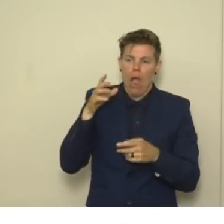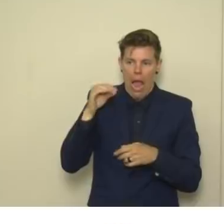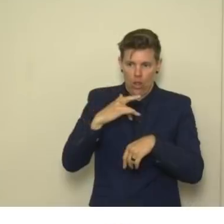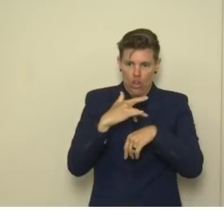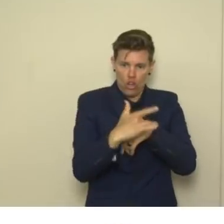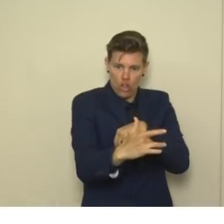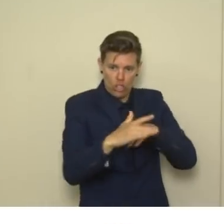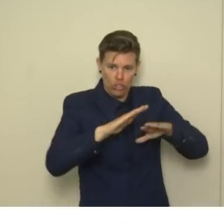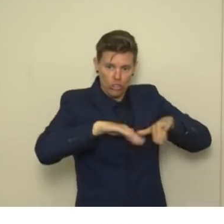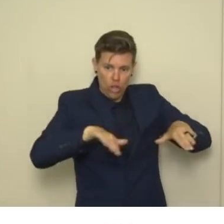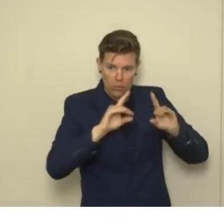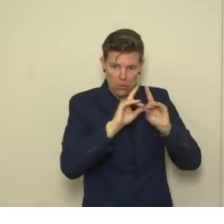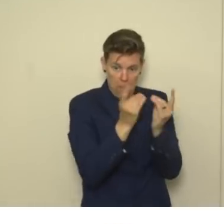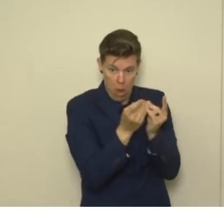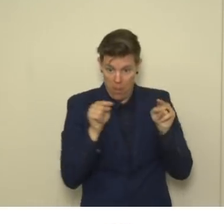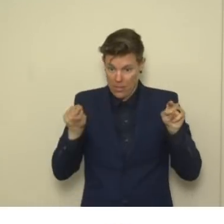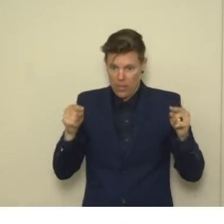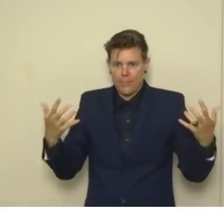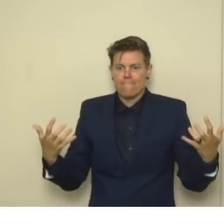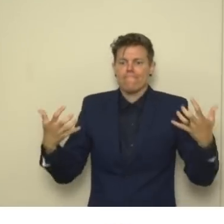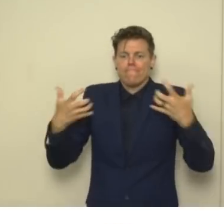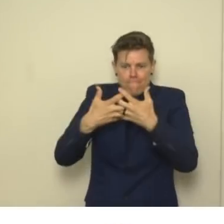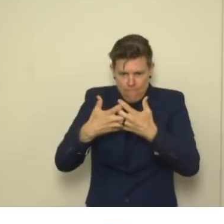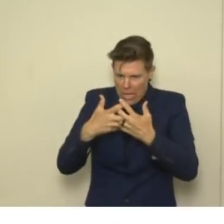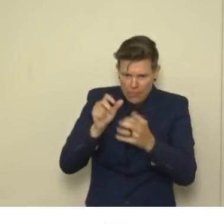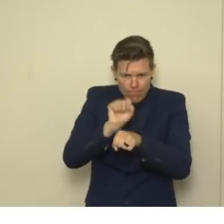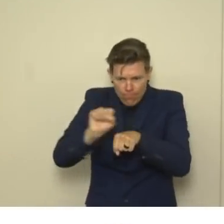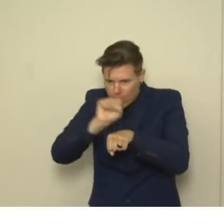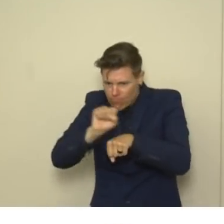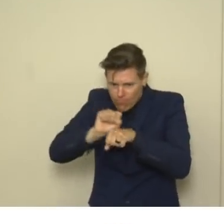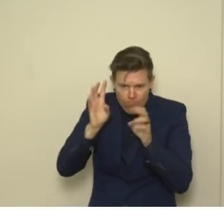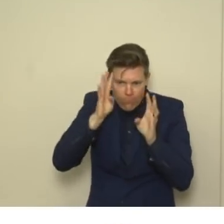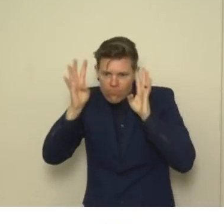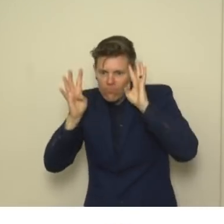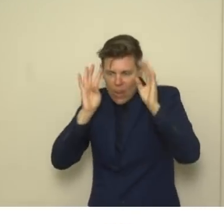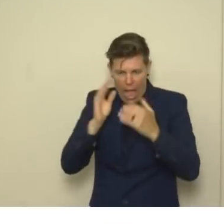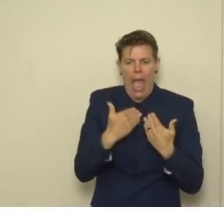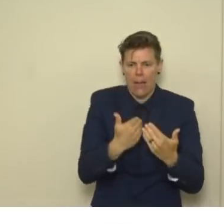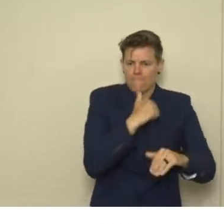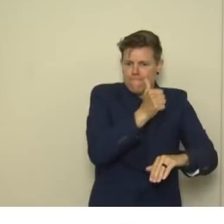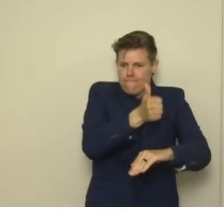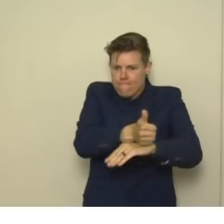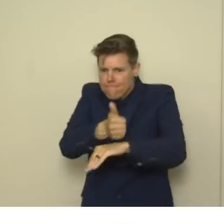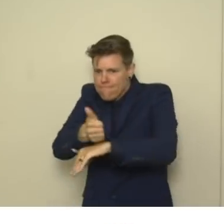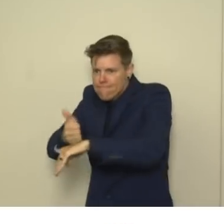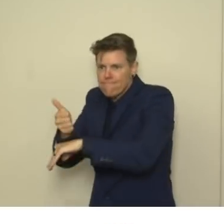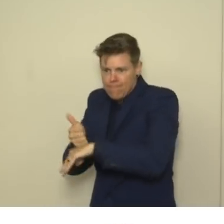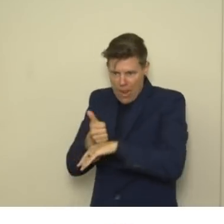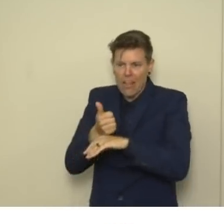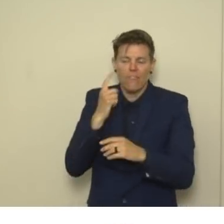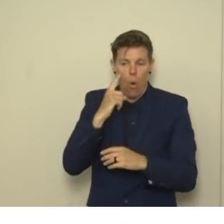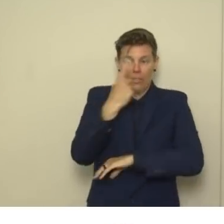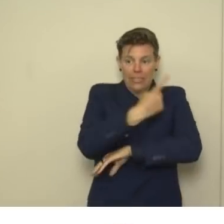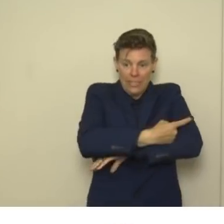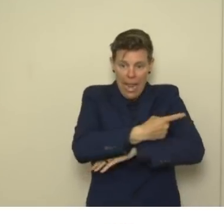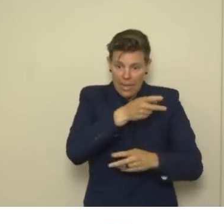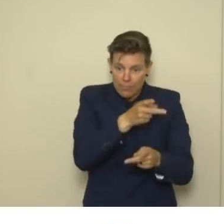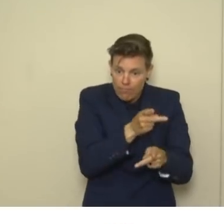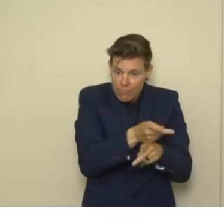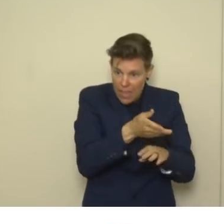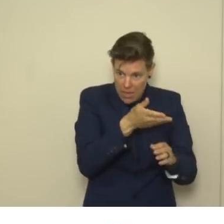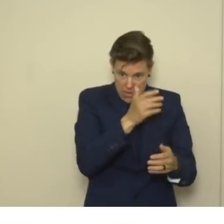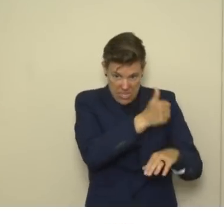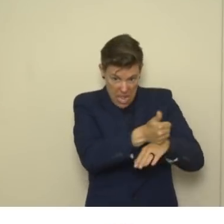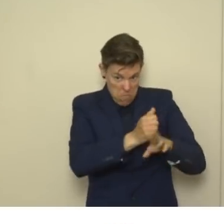already stood up many more child care centers. We know we need to do even more, and we're working